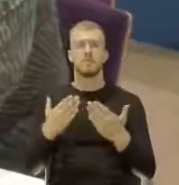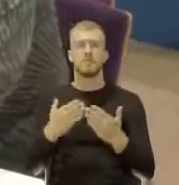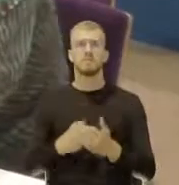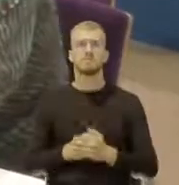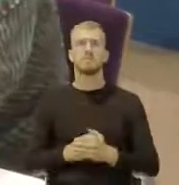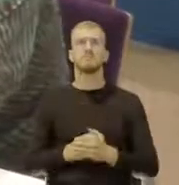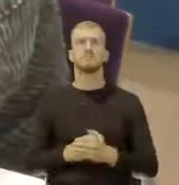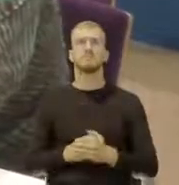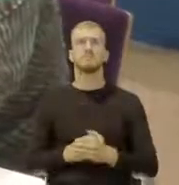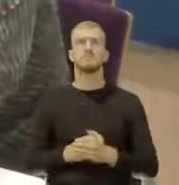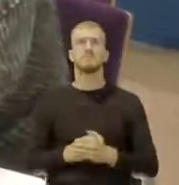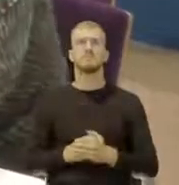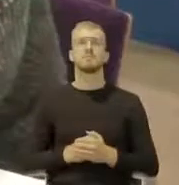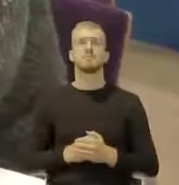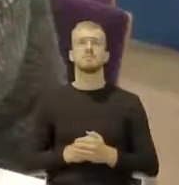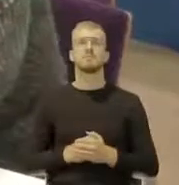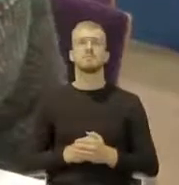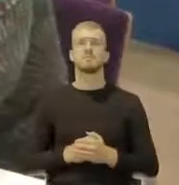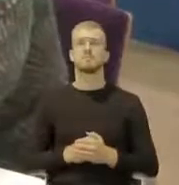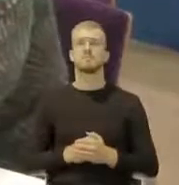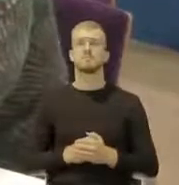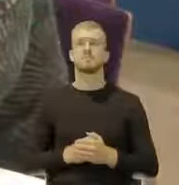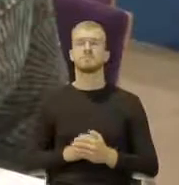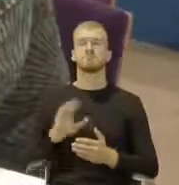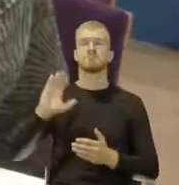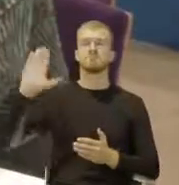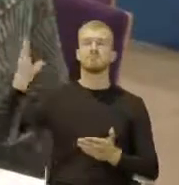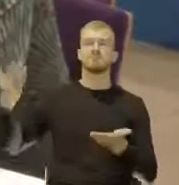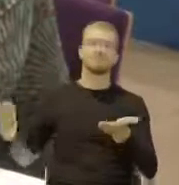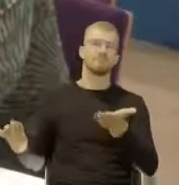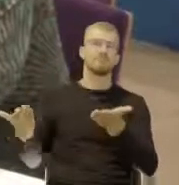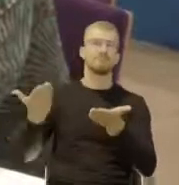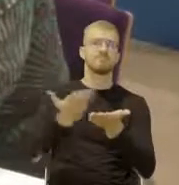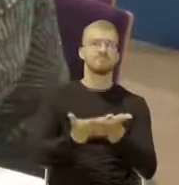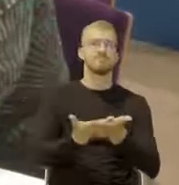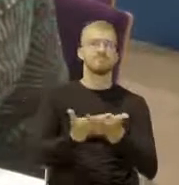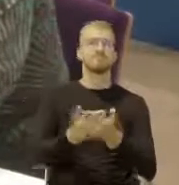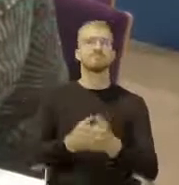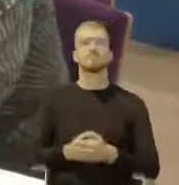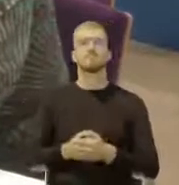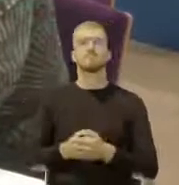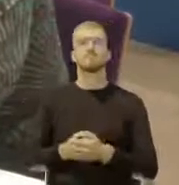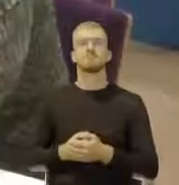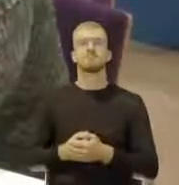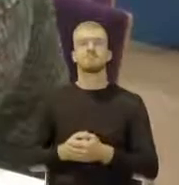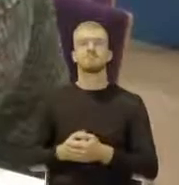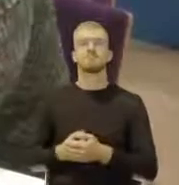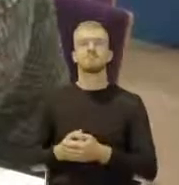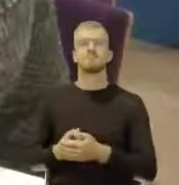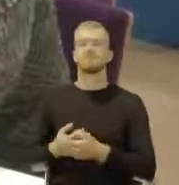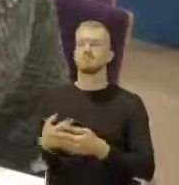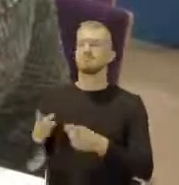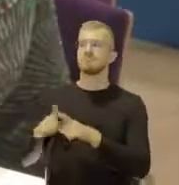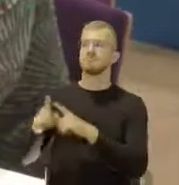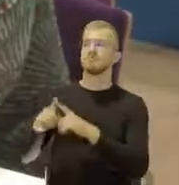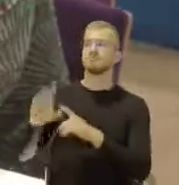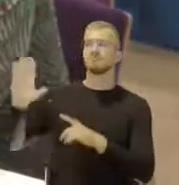share a sentiment offered in the Rise Africa Festival by Bayo Okomolafe.